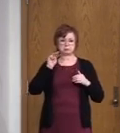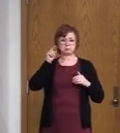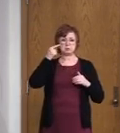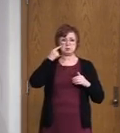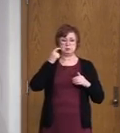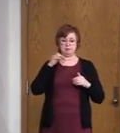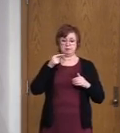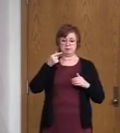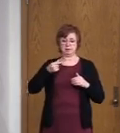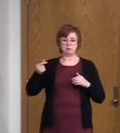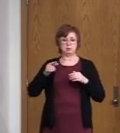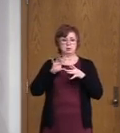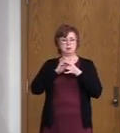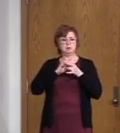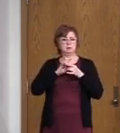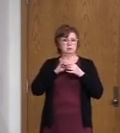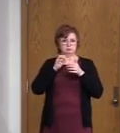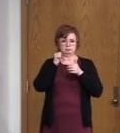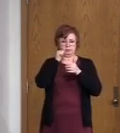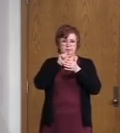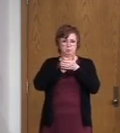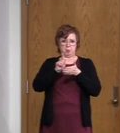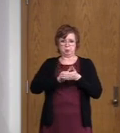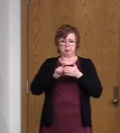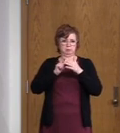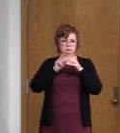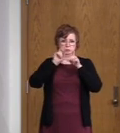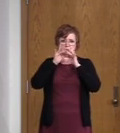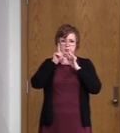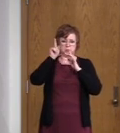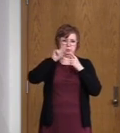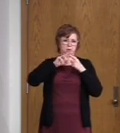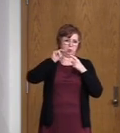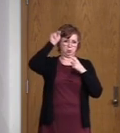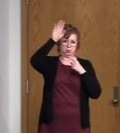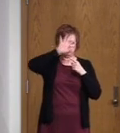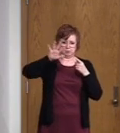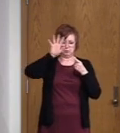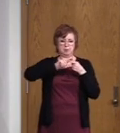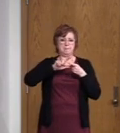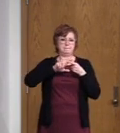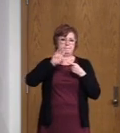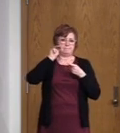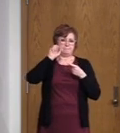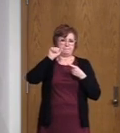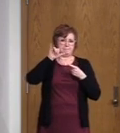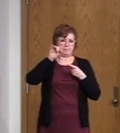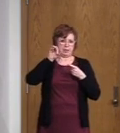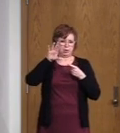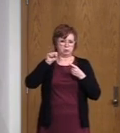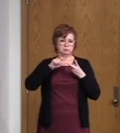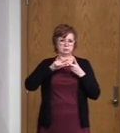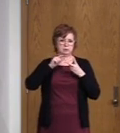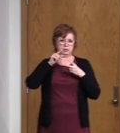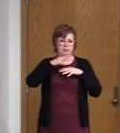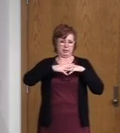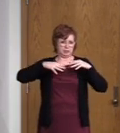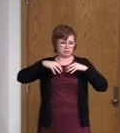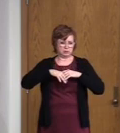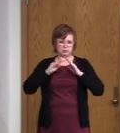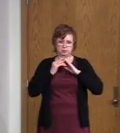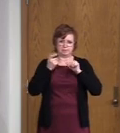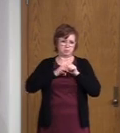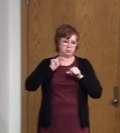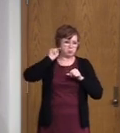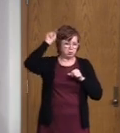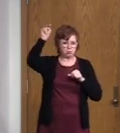weekly calls with the North, with the mayors, with the Indigenous communities to be able to connect with what's going on